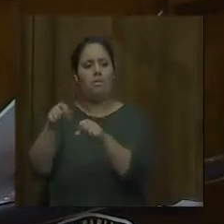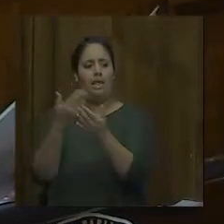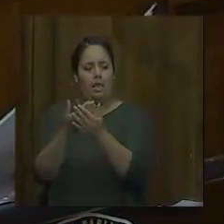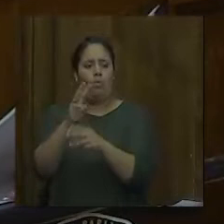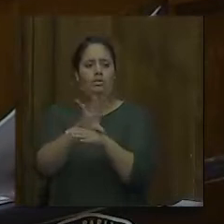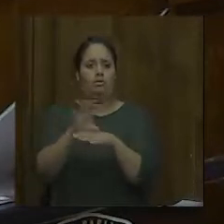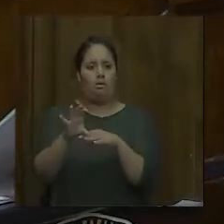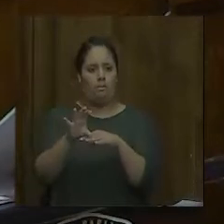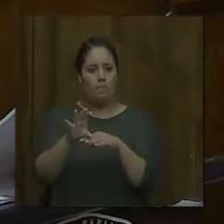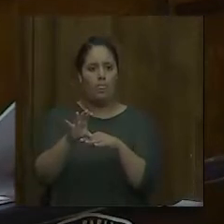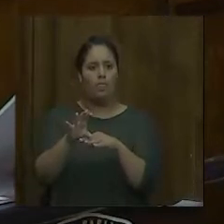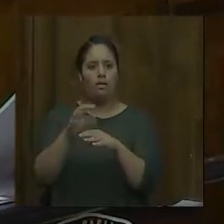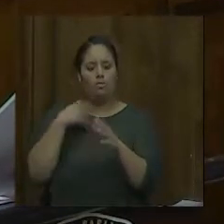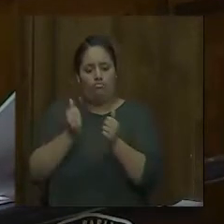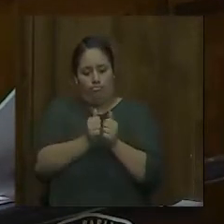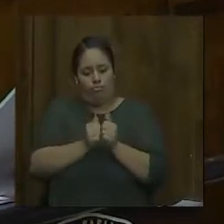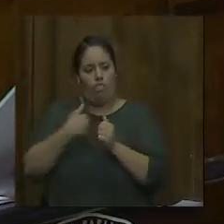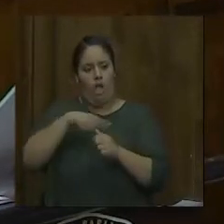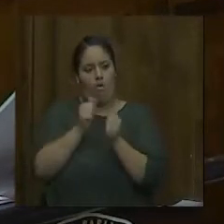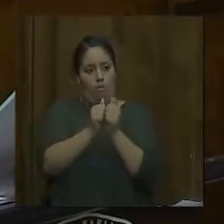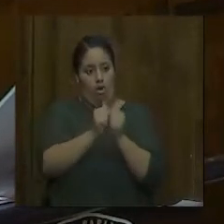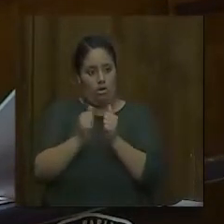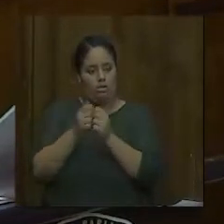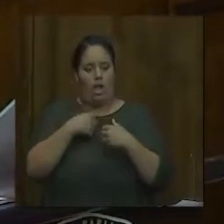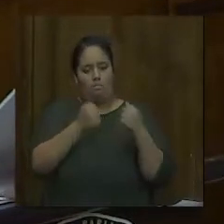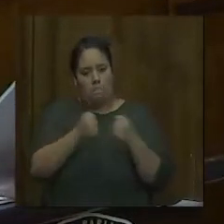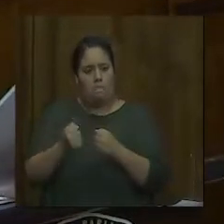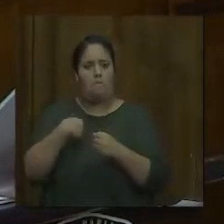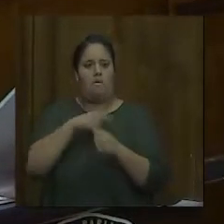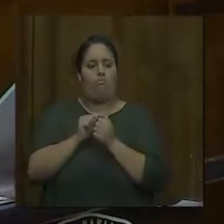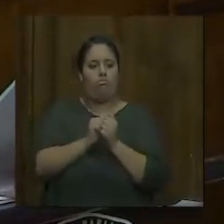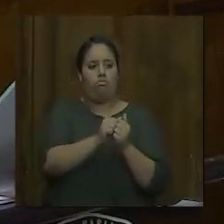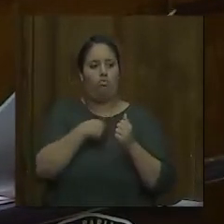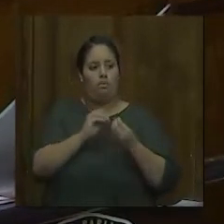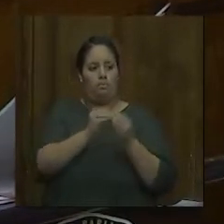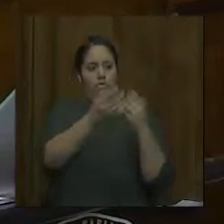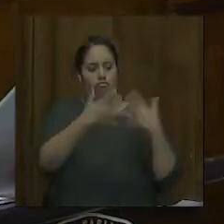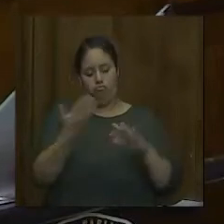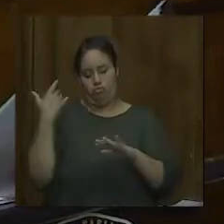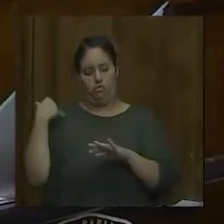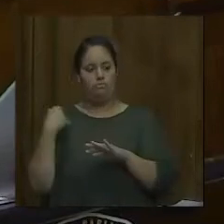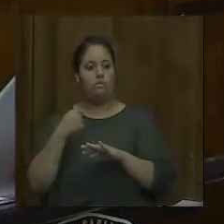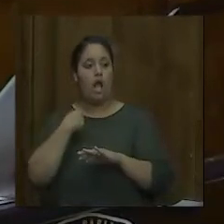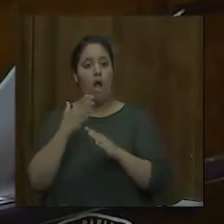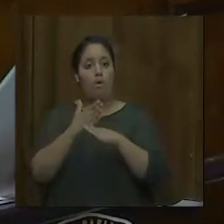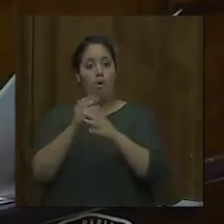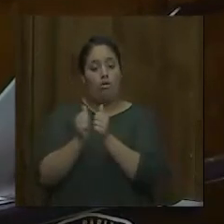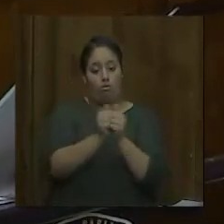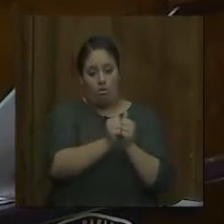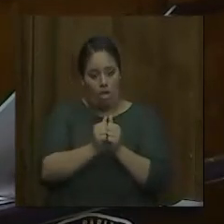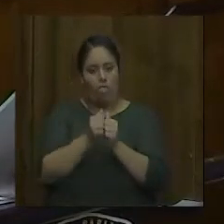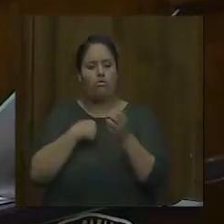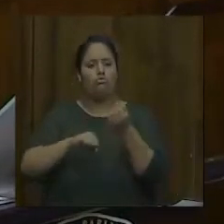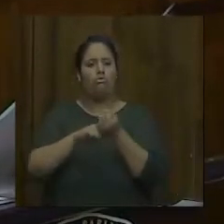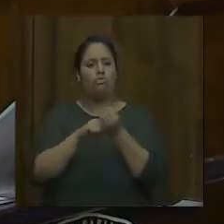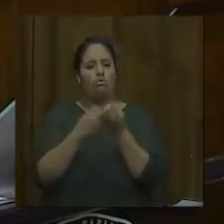the Western Cape through drawing our partners closer and strengthening networks we have made. Our collaborative work has